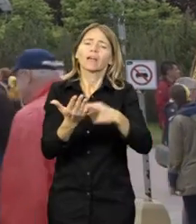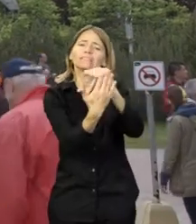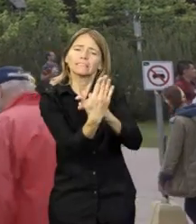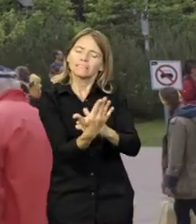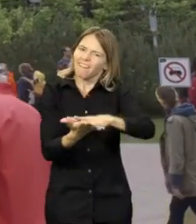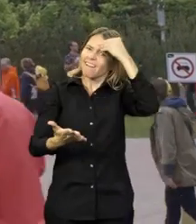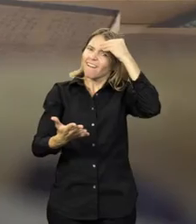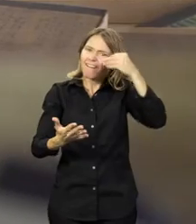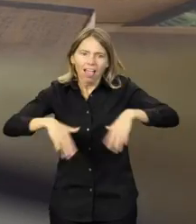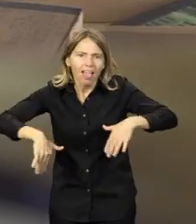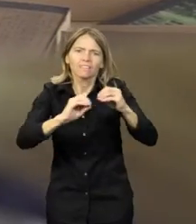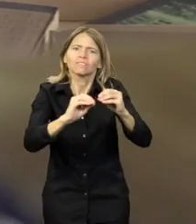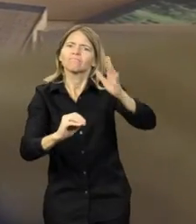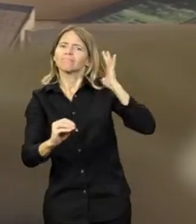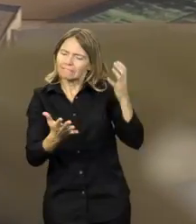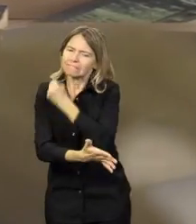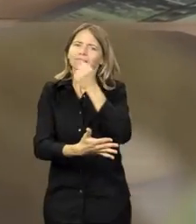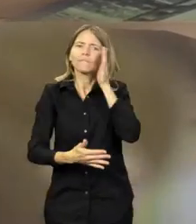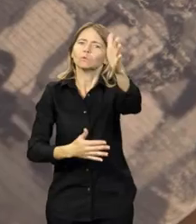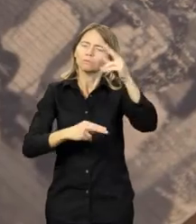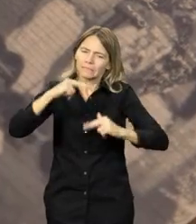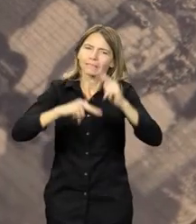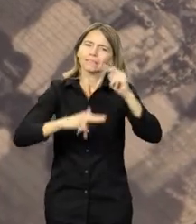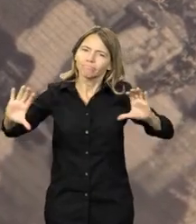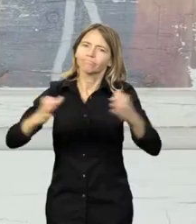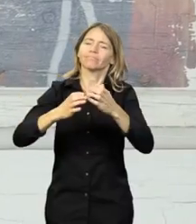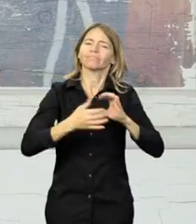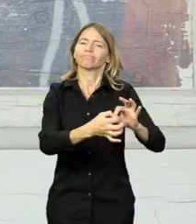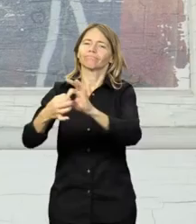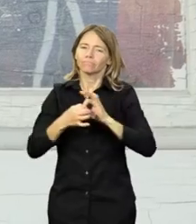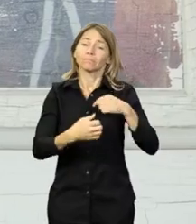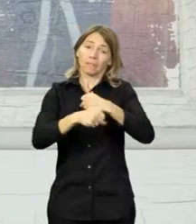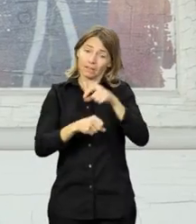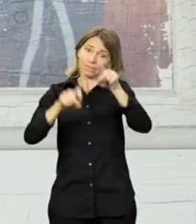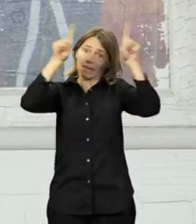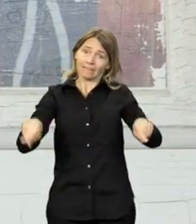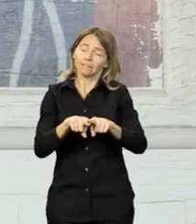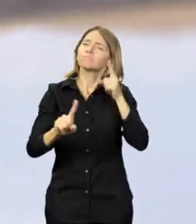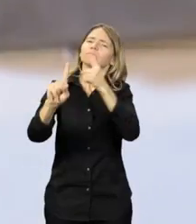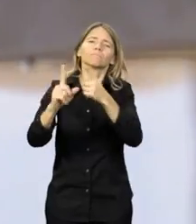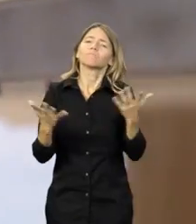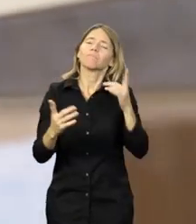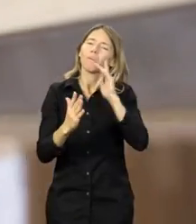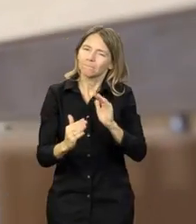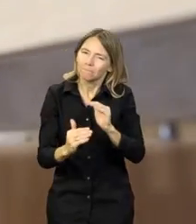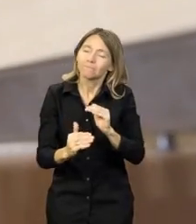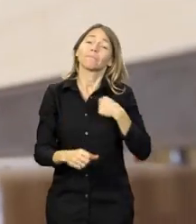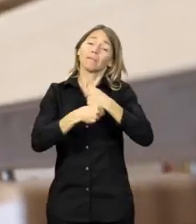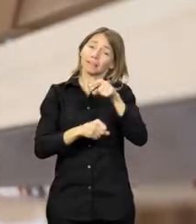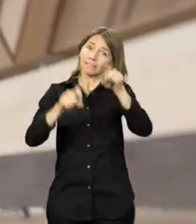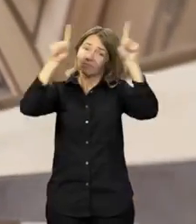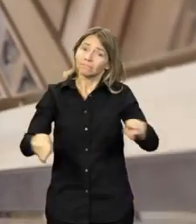I made this blanket for hope. I made it for truth. I made it to catch our tears. I made it